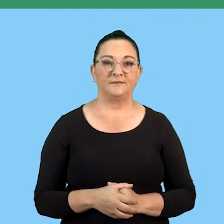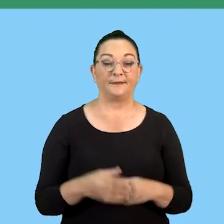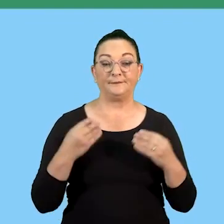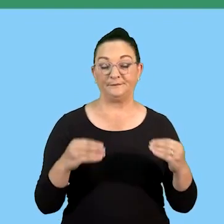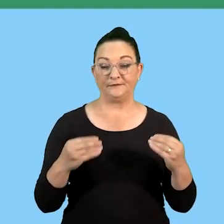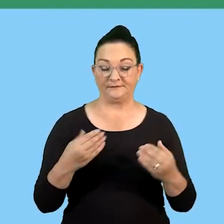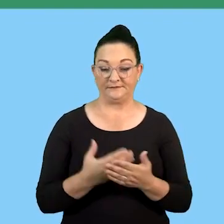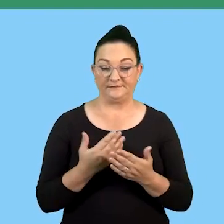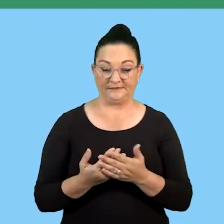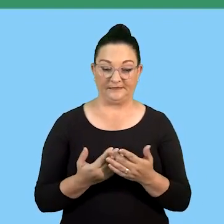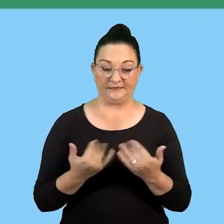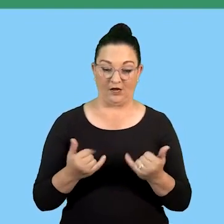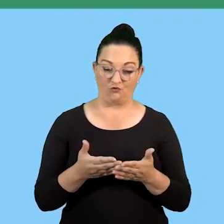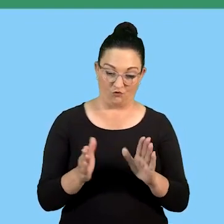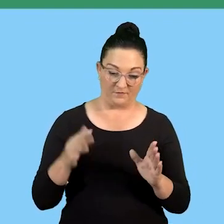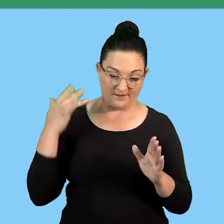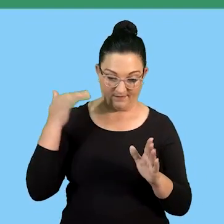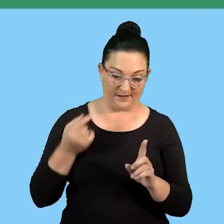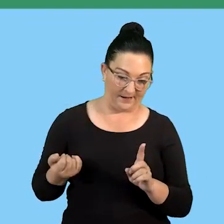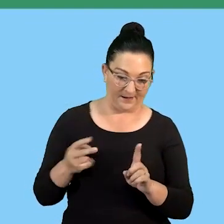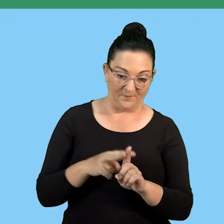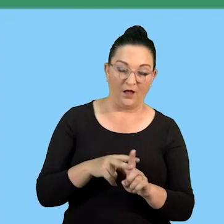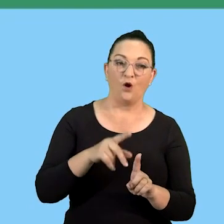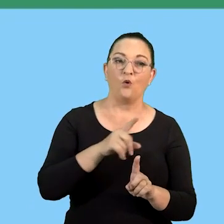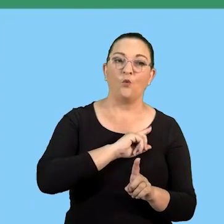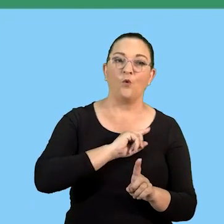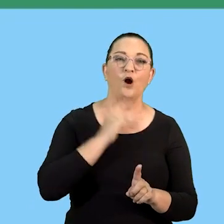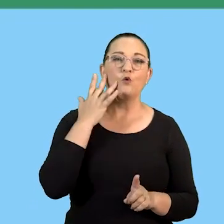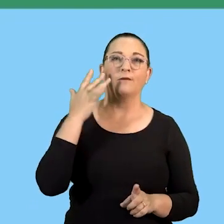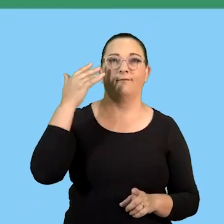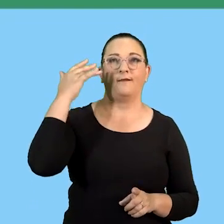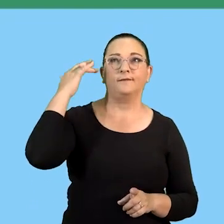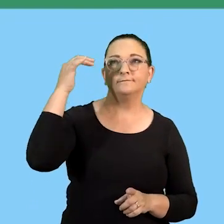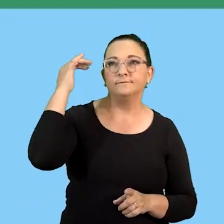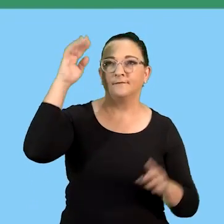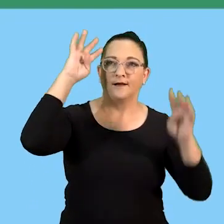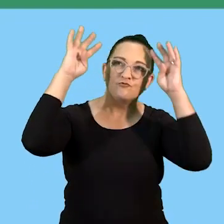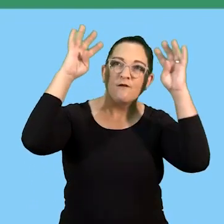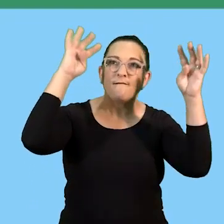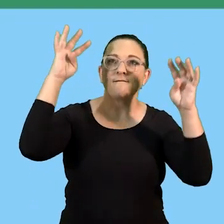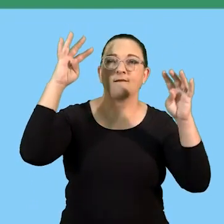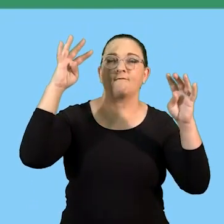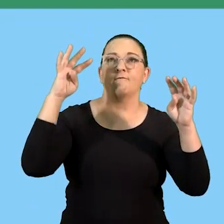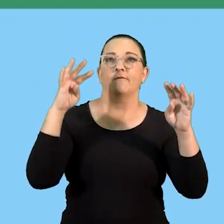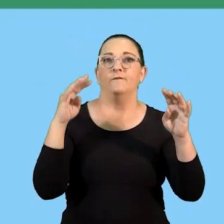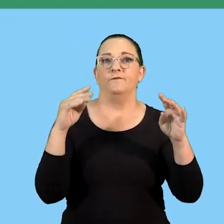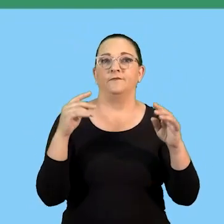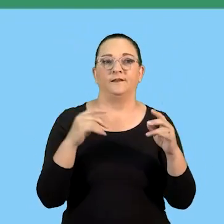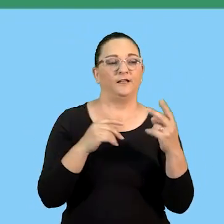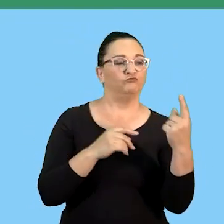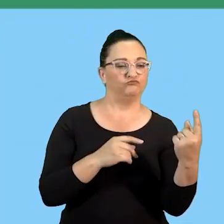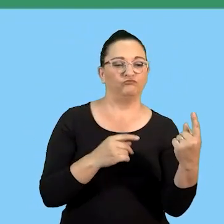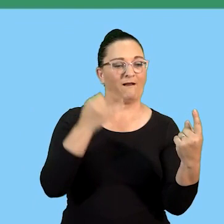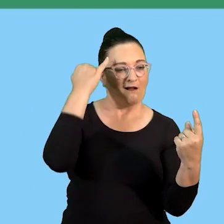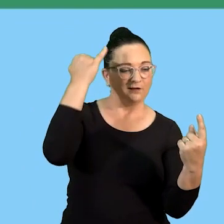Businesses apply the contemporary theory when encouraging creative thinking in the workplace by putting two